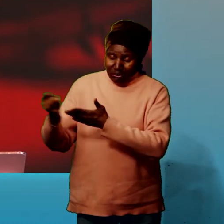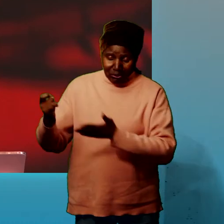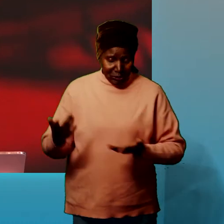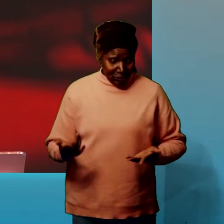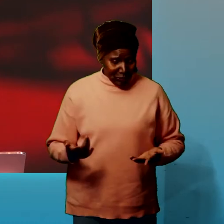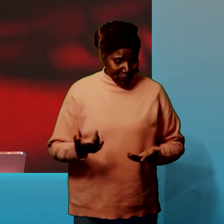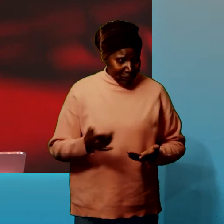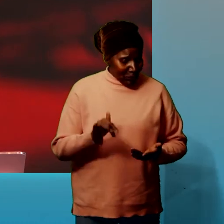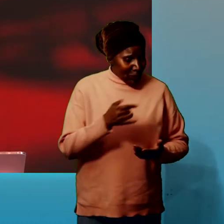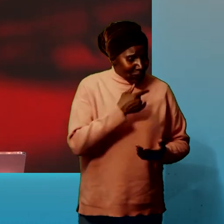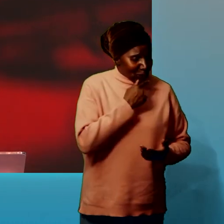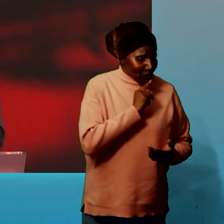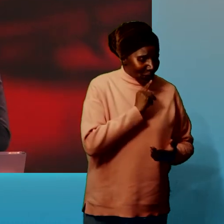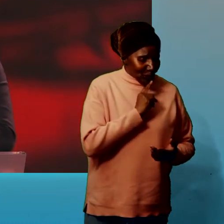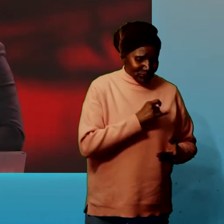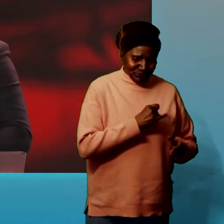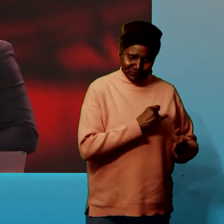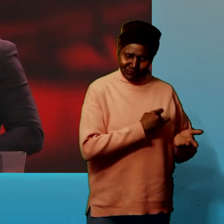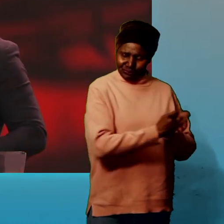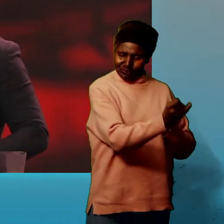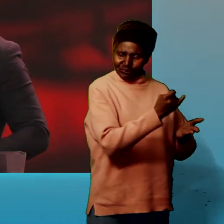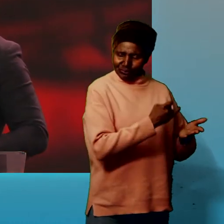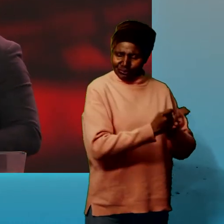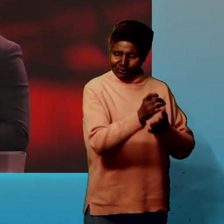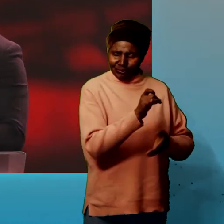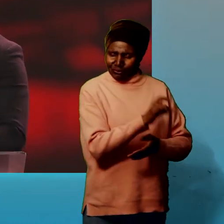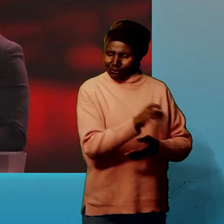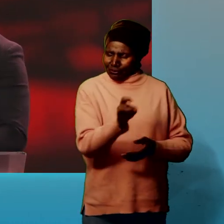People may disown you.